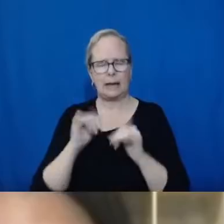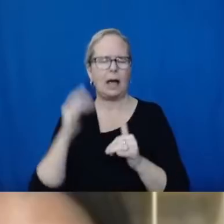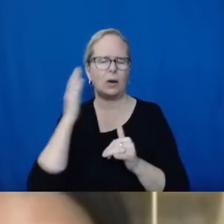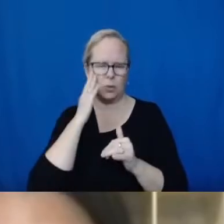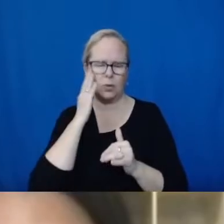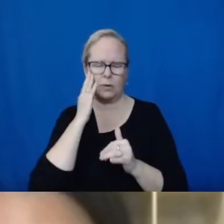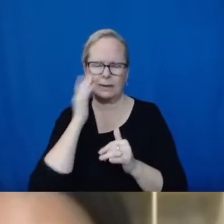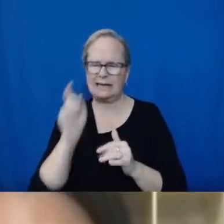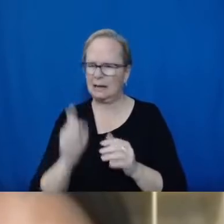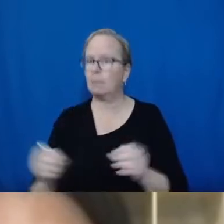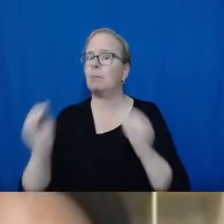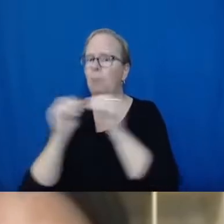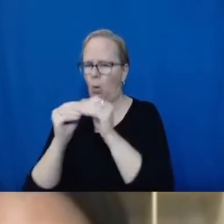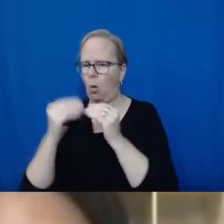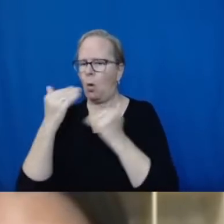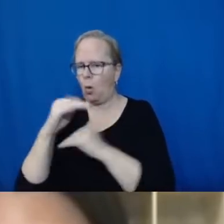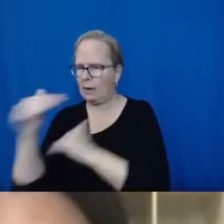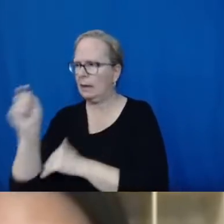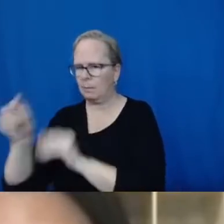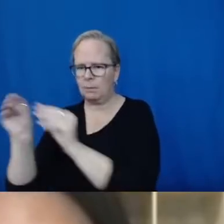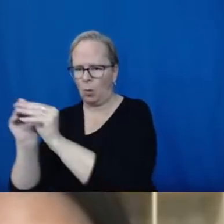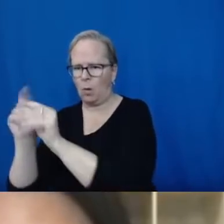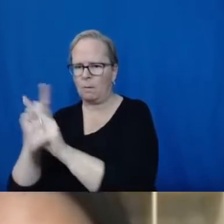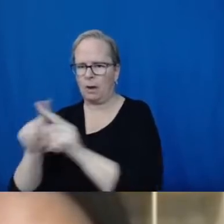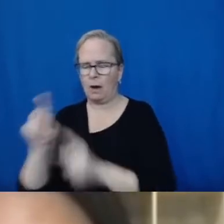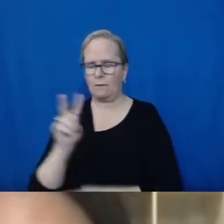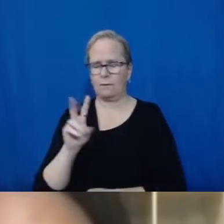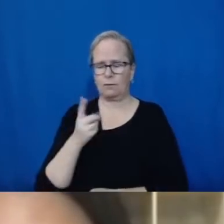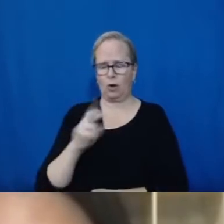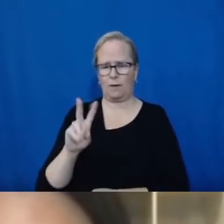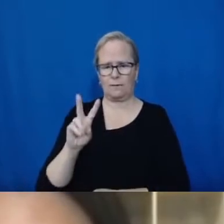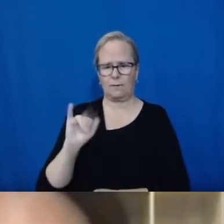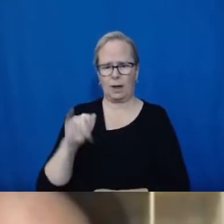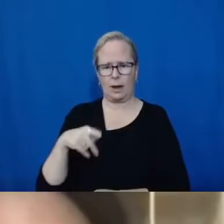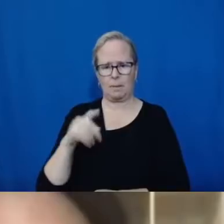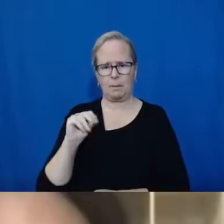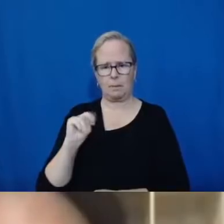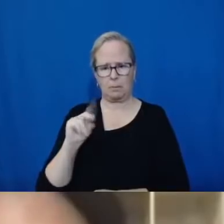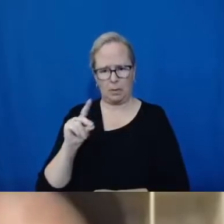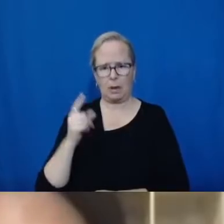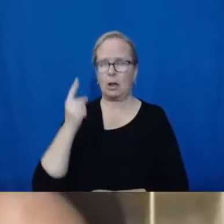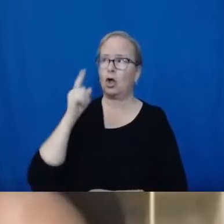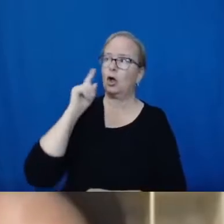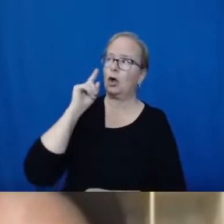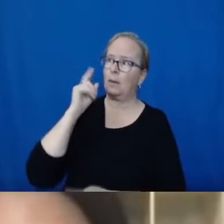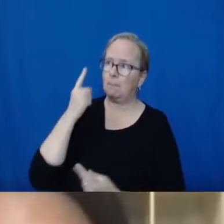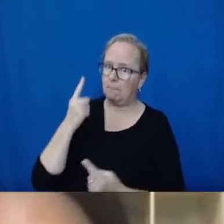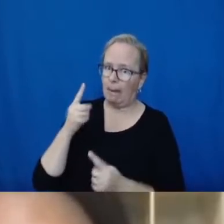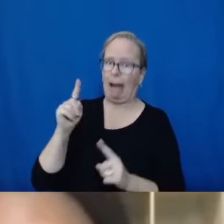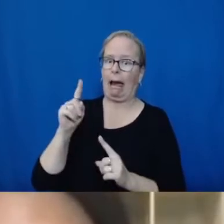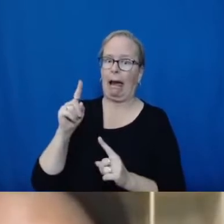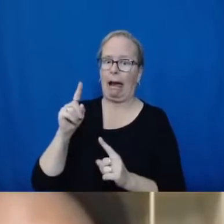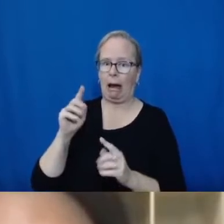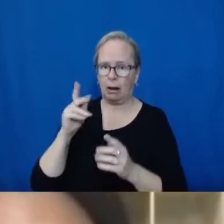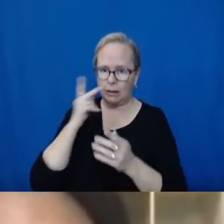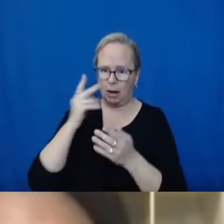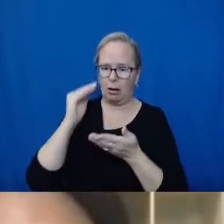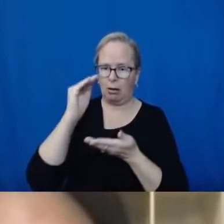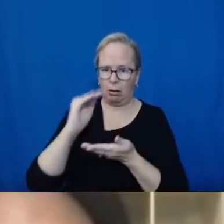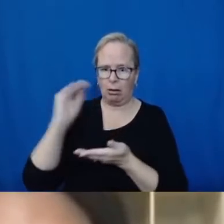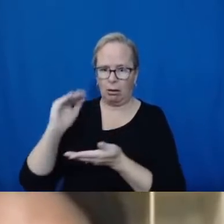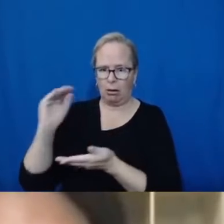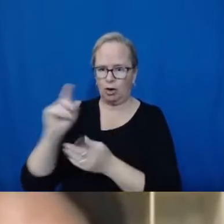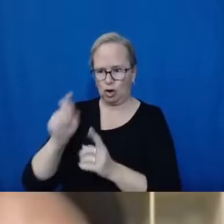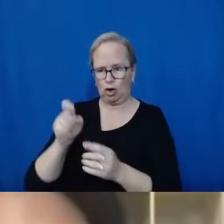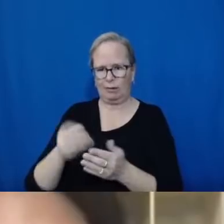But as Dr. Phipon said at the beginning of the hour, there are some actual tangible things that would have been lovely to see weeks and weeks ago,